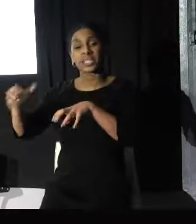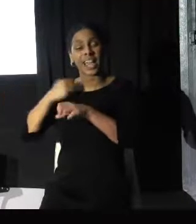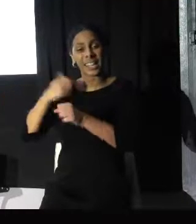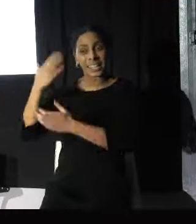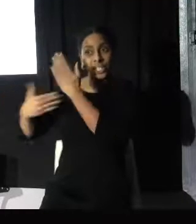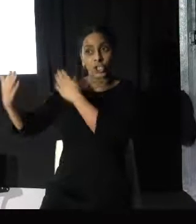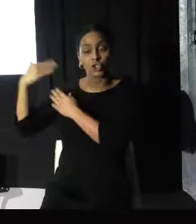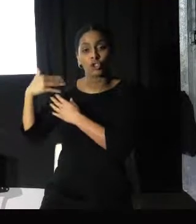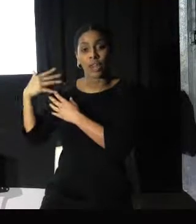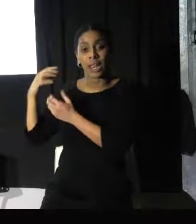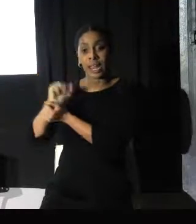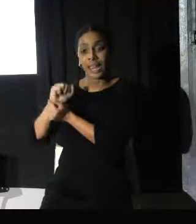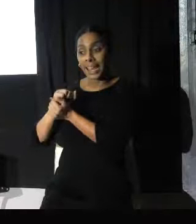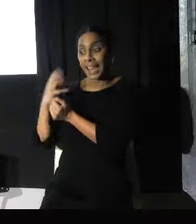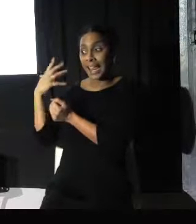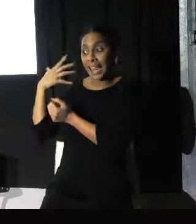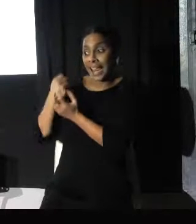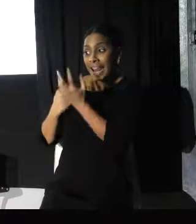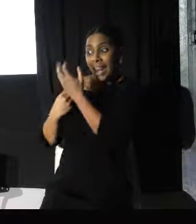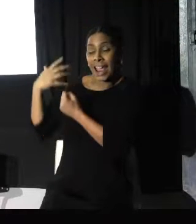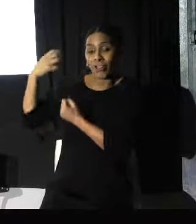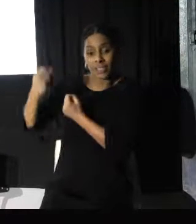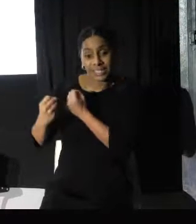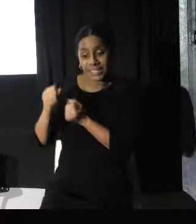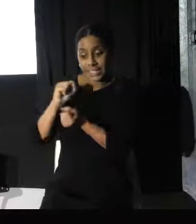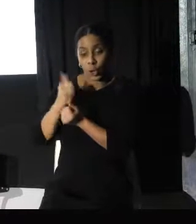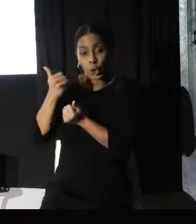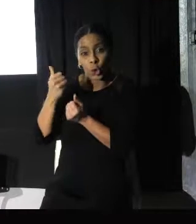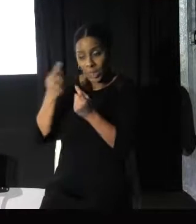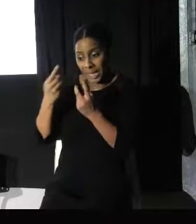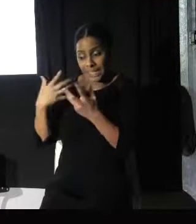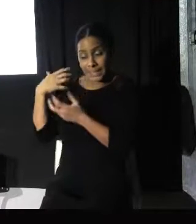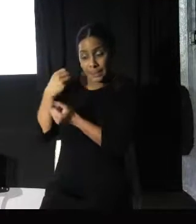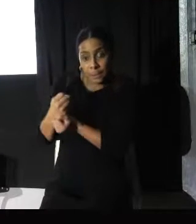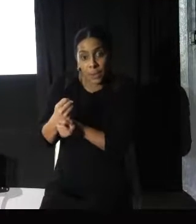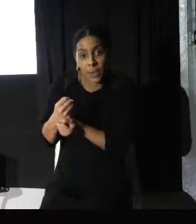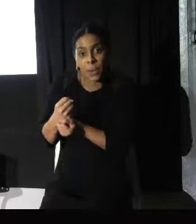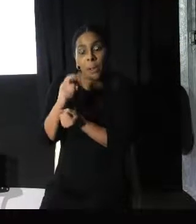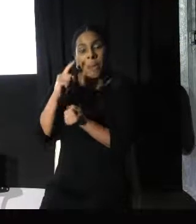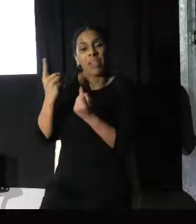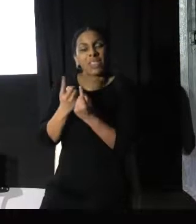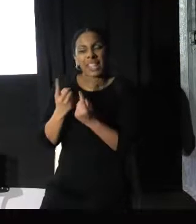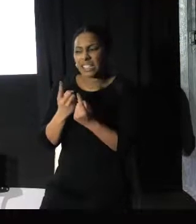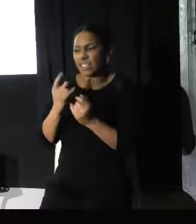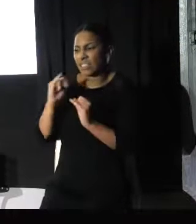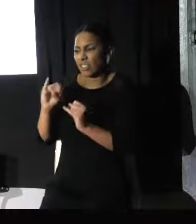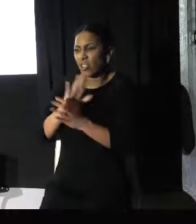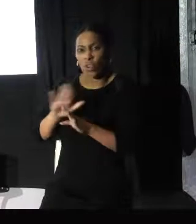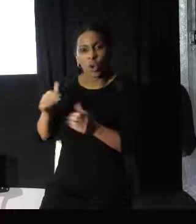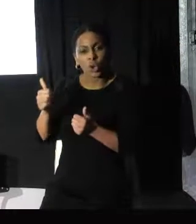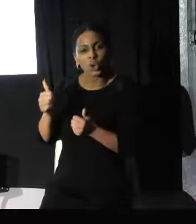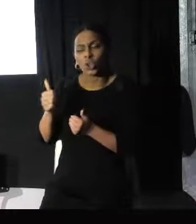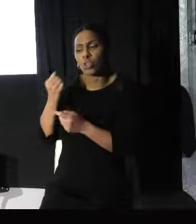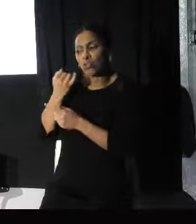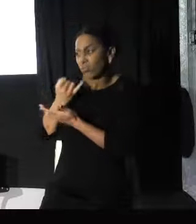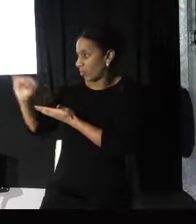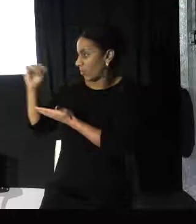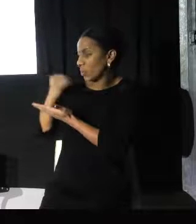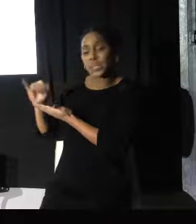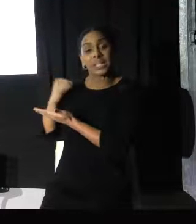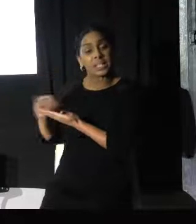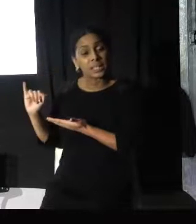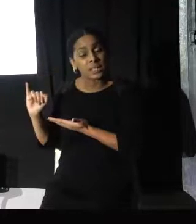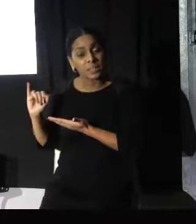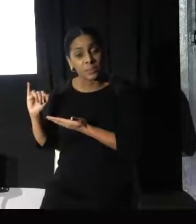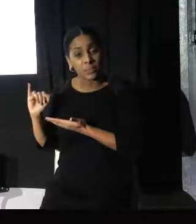histories, but excise and destroy and refuse what is not. Maybe our job is